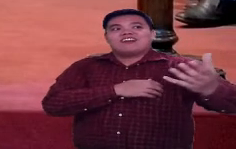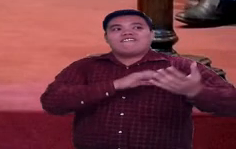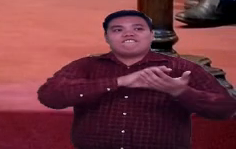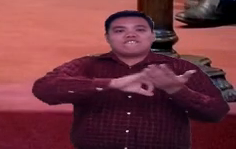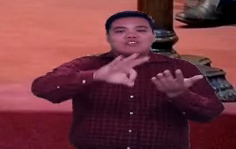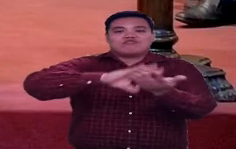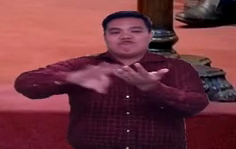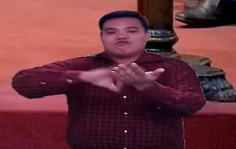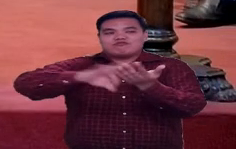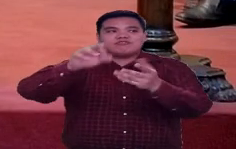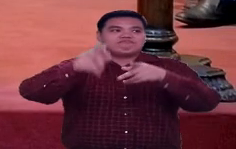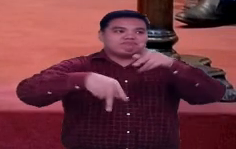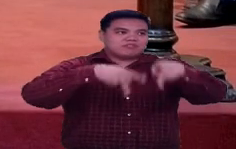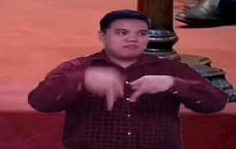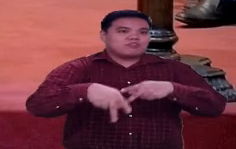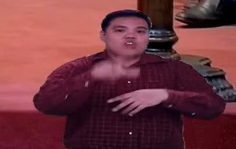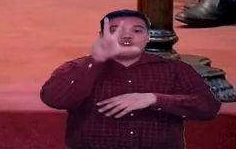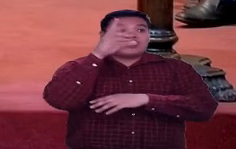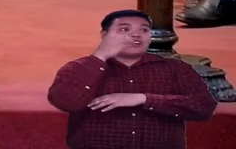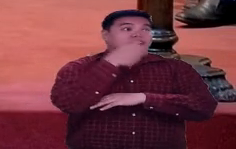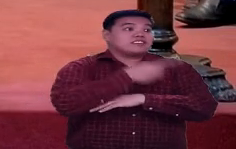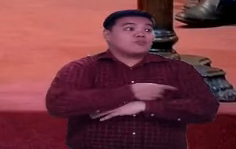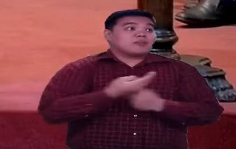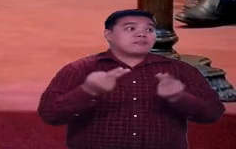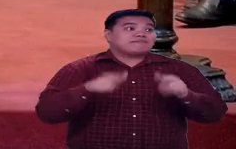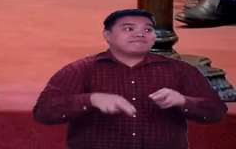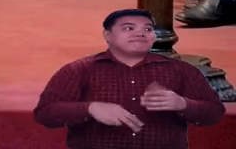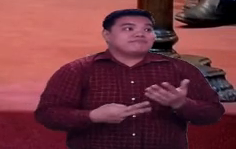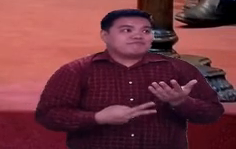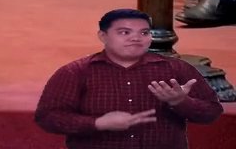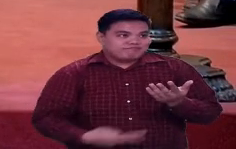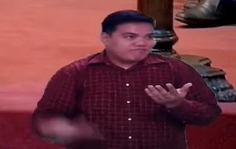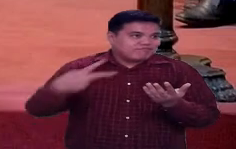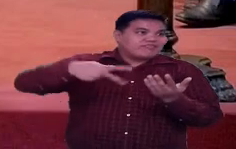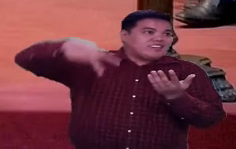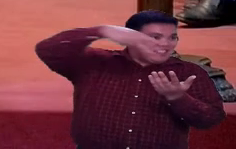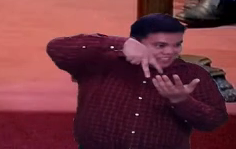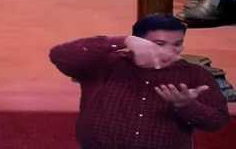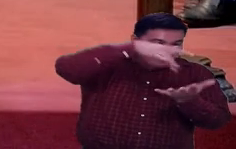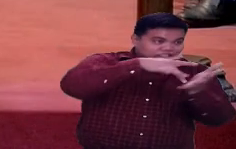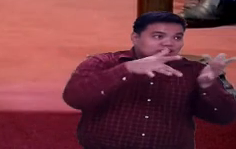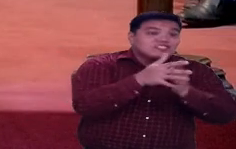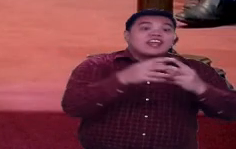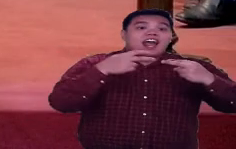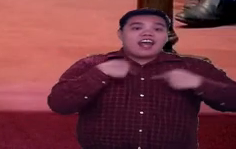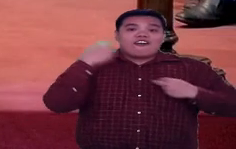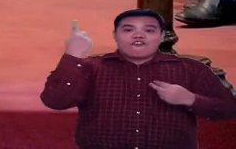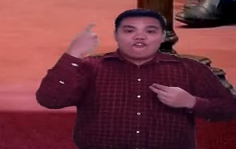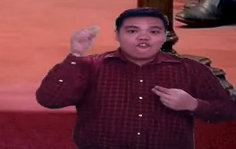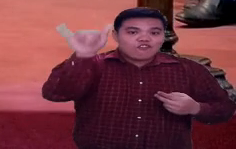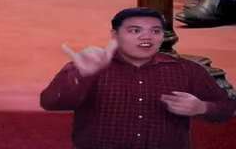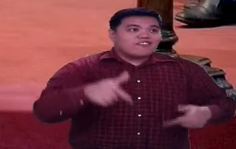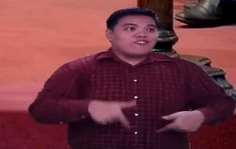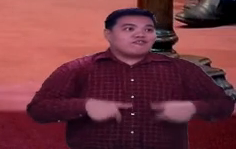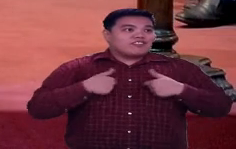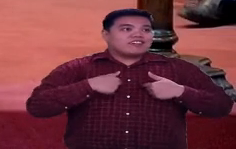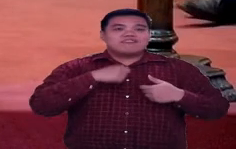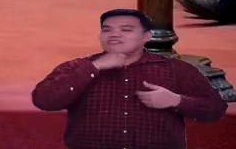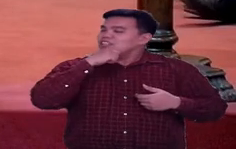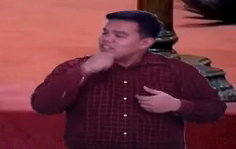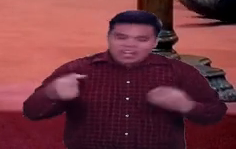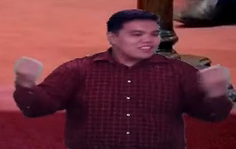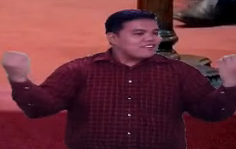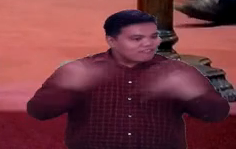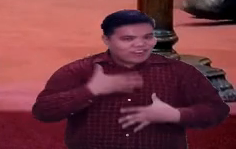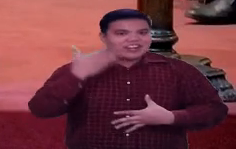forgiven. And 3 days later, he rose again. And because he rose again, we can have eternal life. We don't have to be afraid